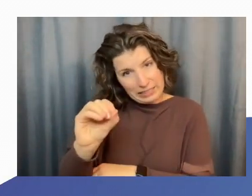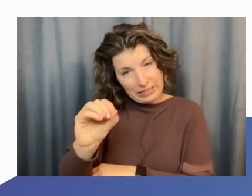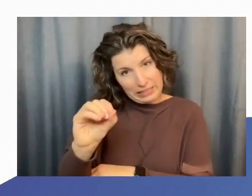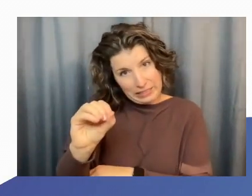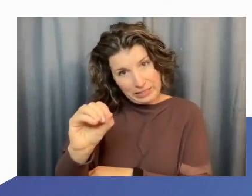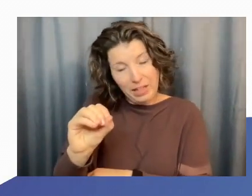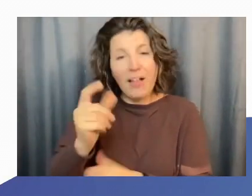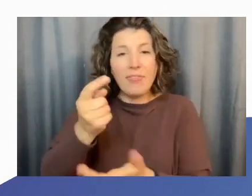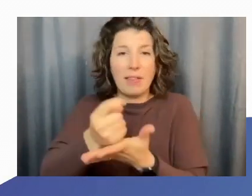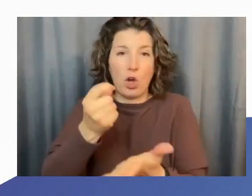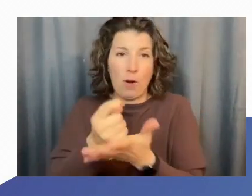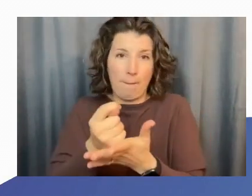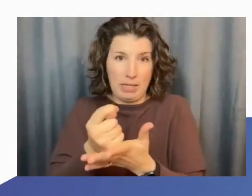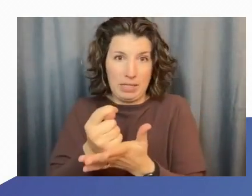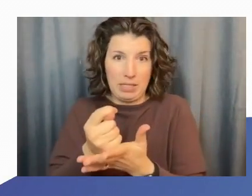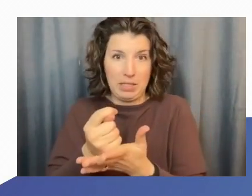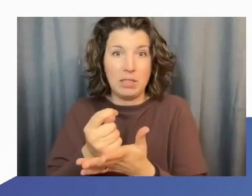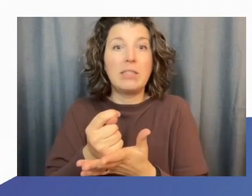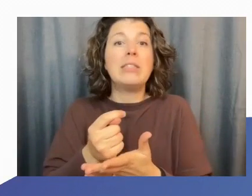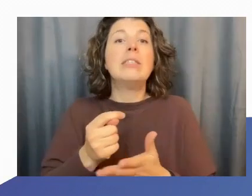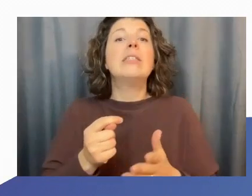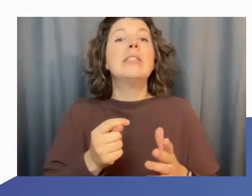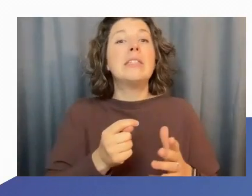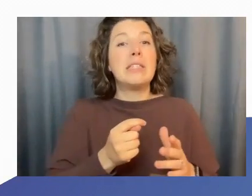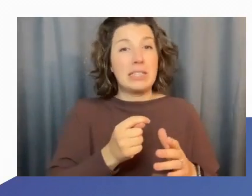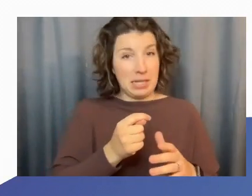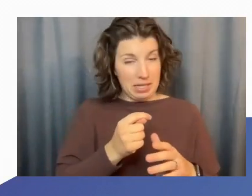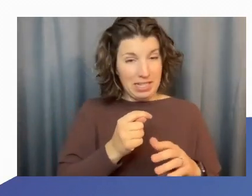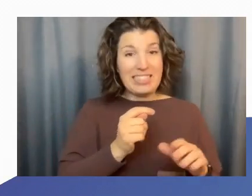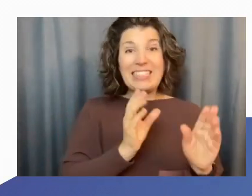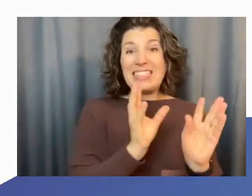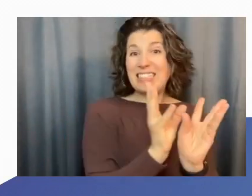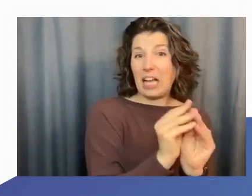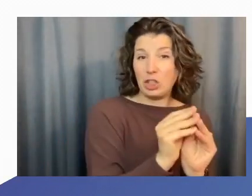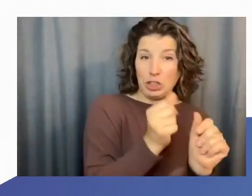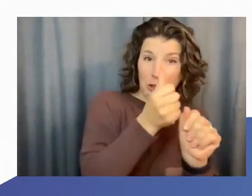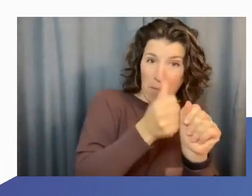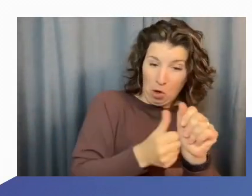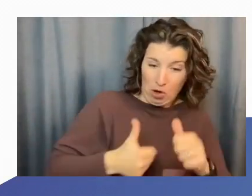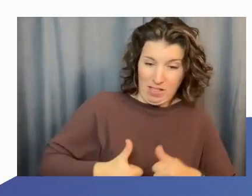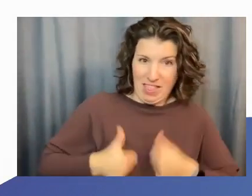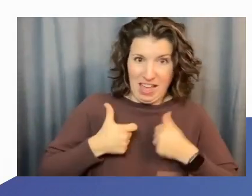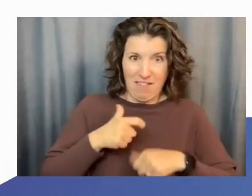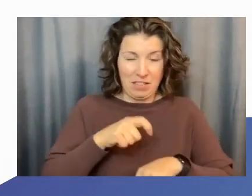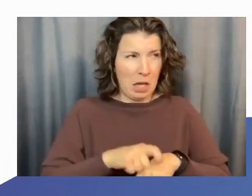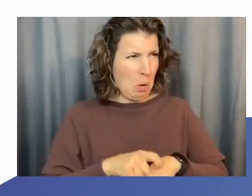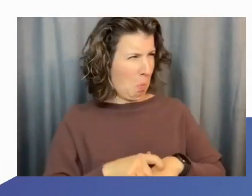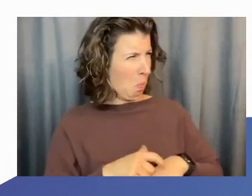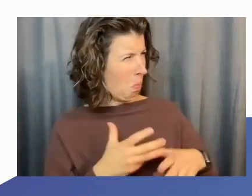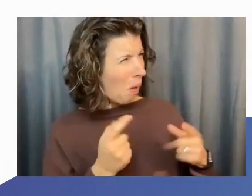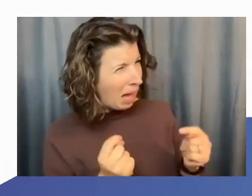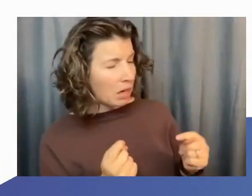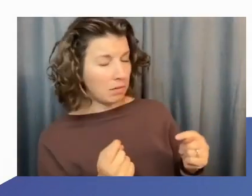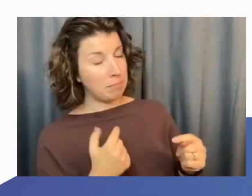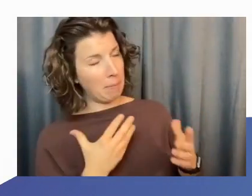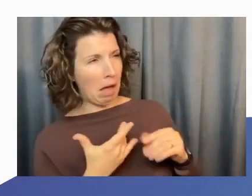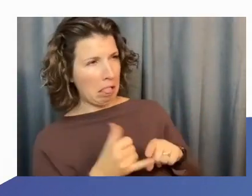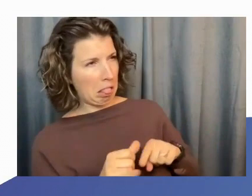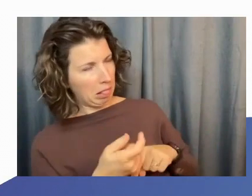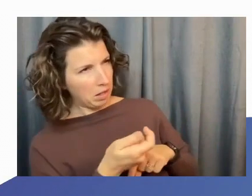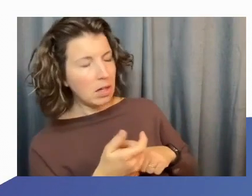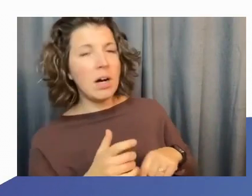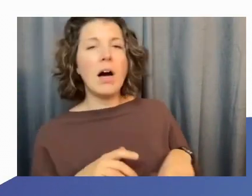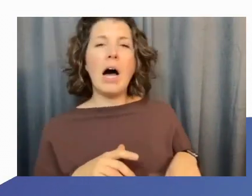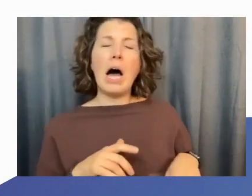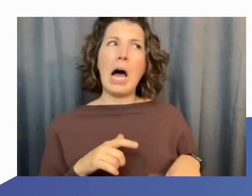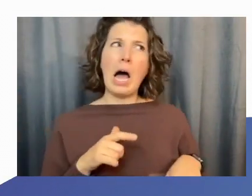therapy sessions per lifetime. Say what? I asked. I may have added some expletives. I relayed my insurance